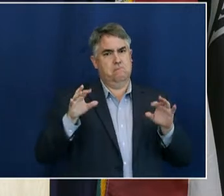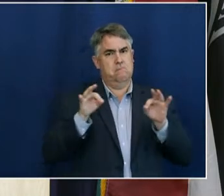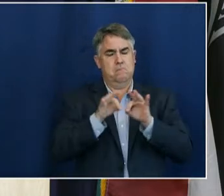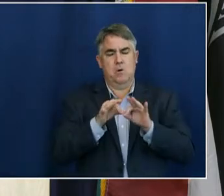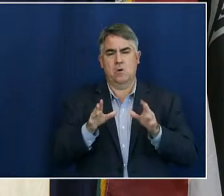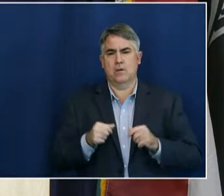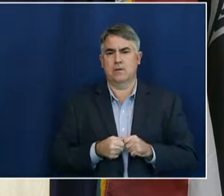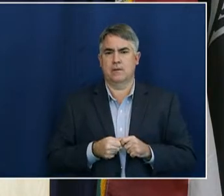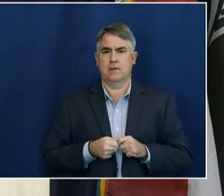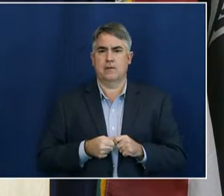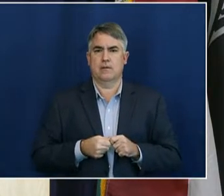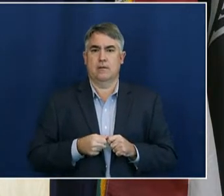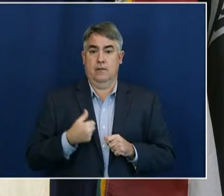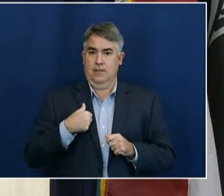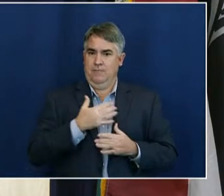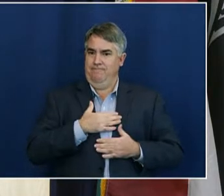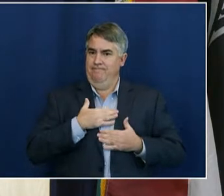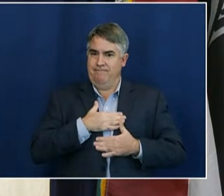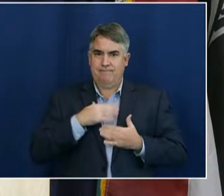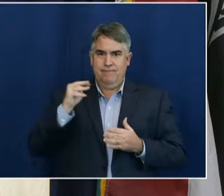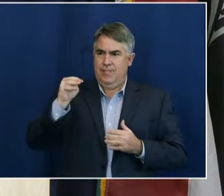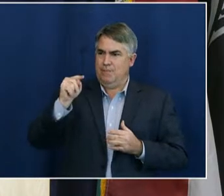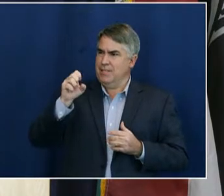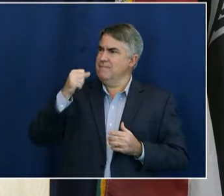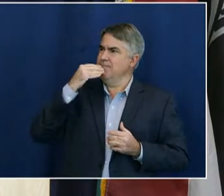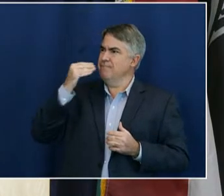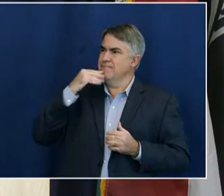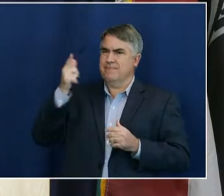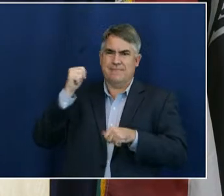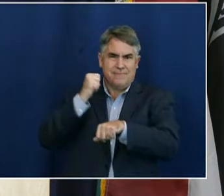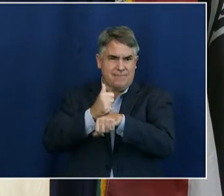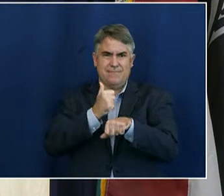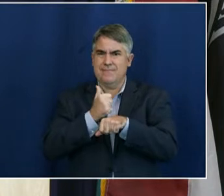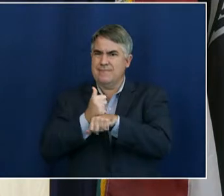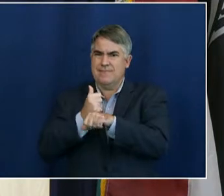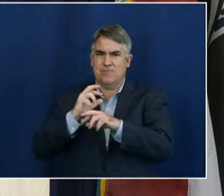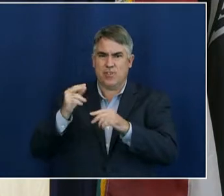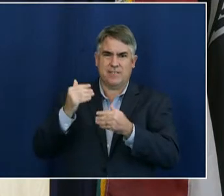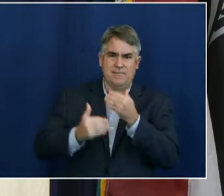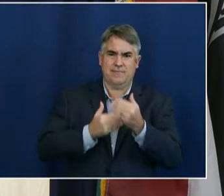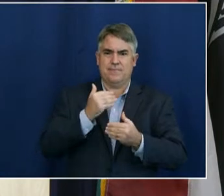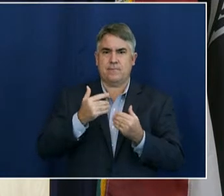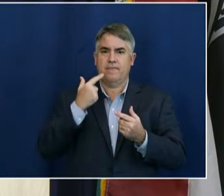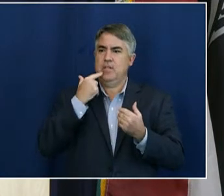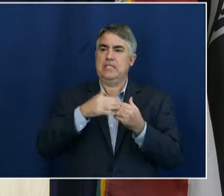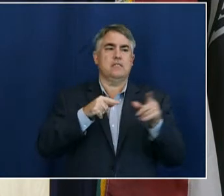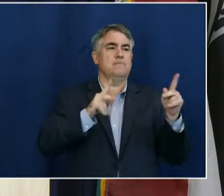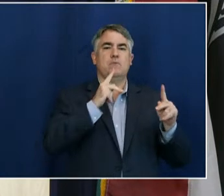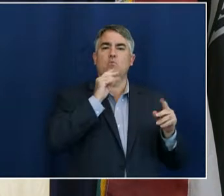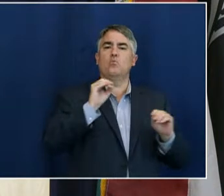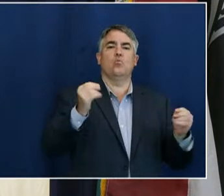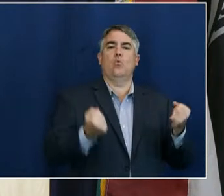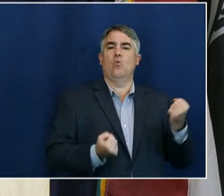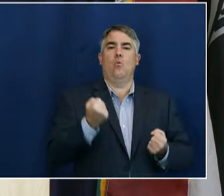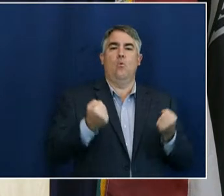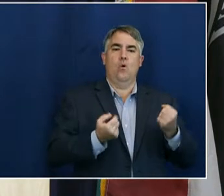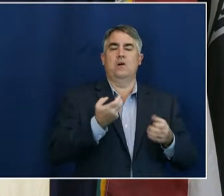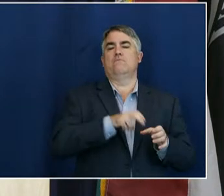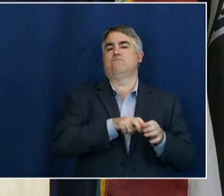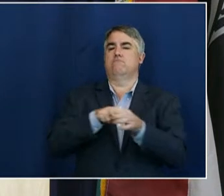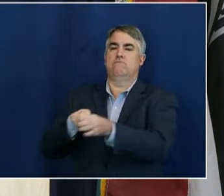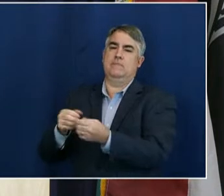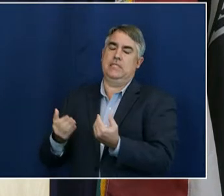appreciate MTS stepping up to try and make it a little bit easier for folks who may want to utilize transit in order to get to their